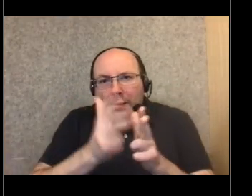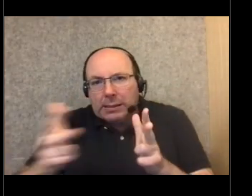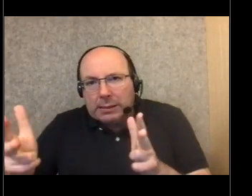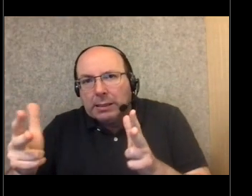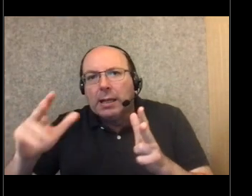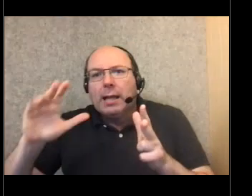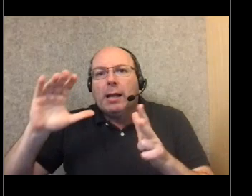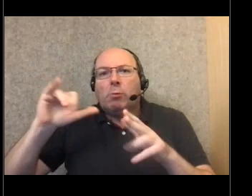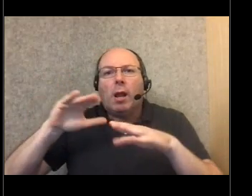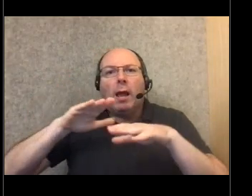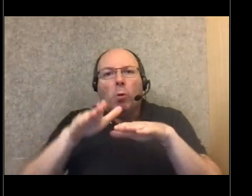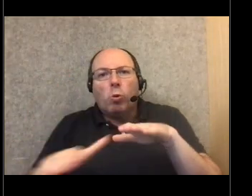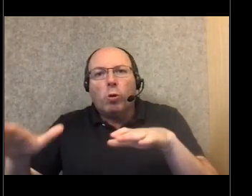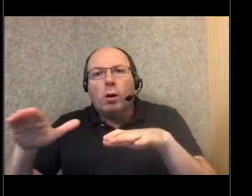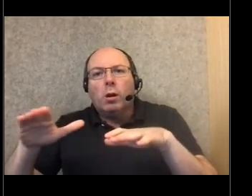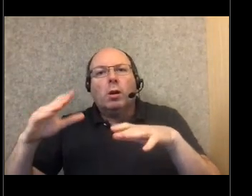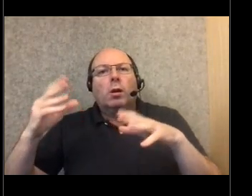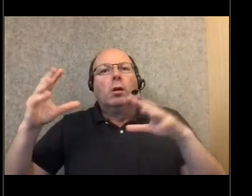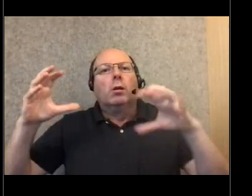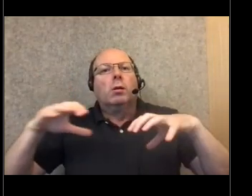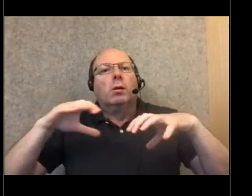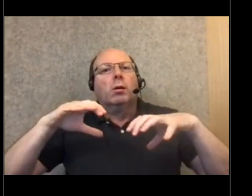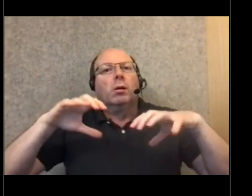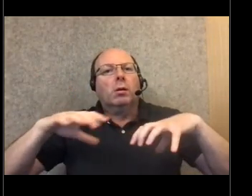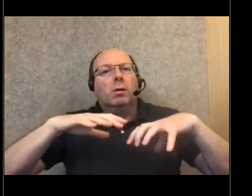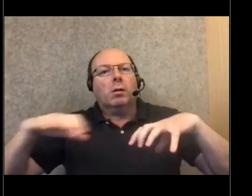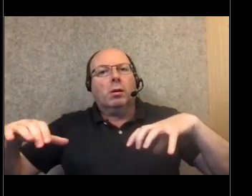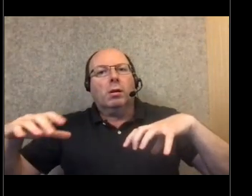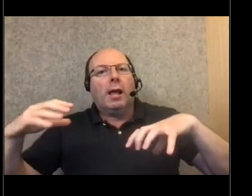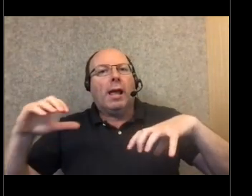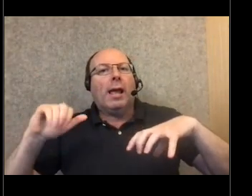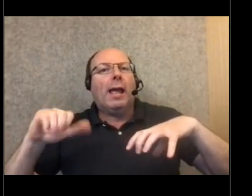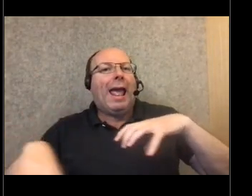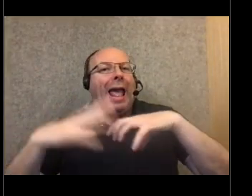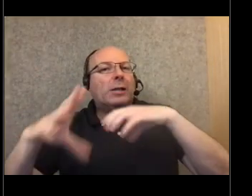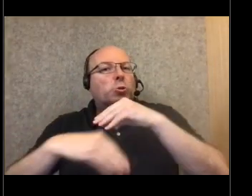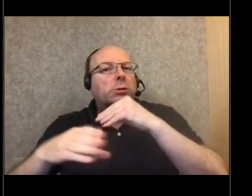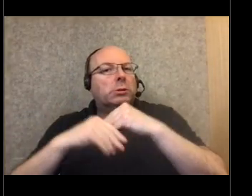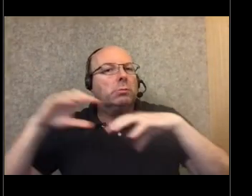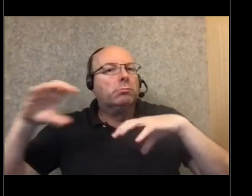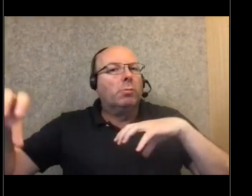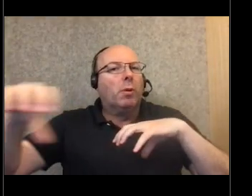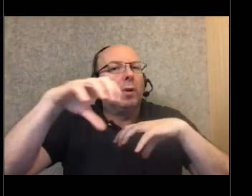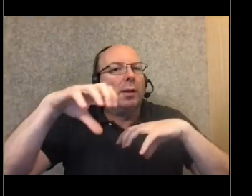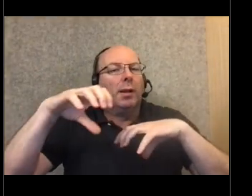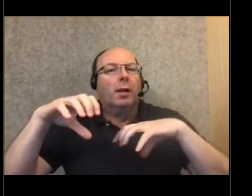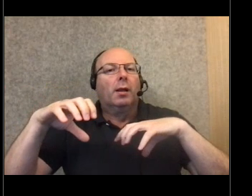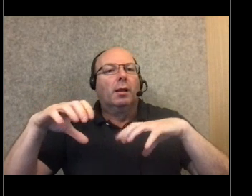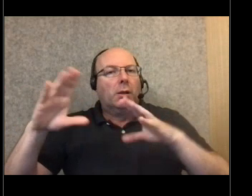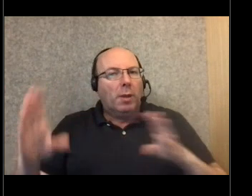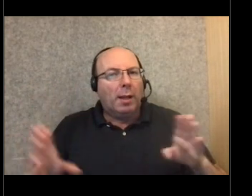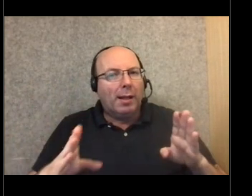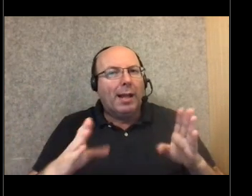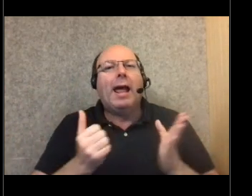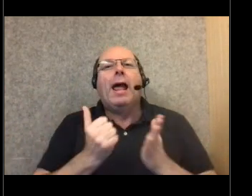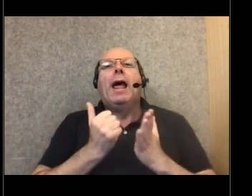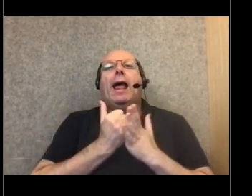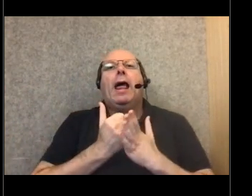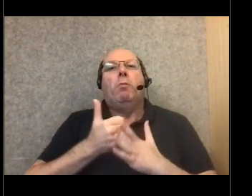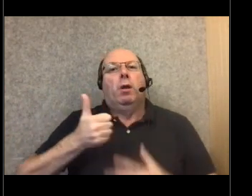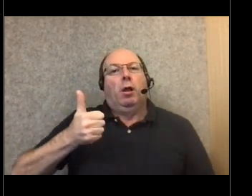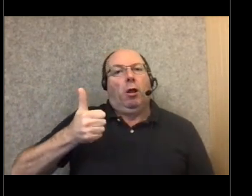ramps around dwelling units and amenities will help give continuity between